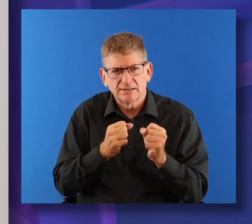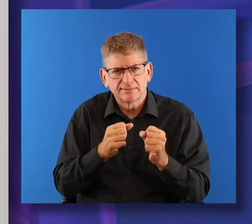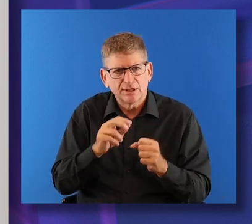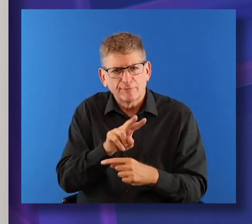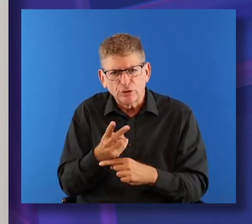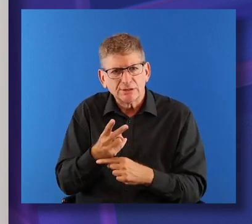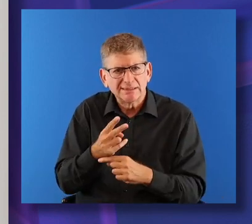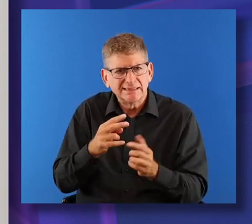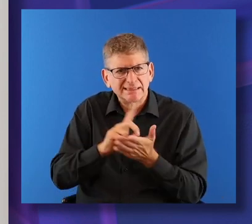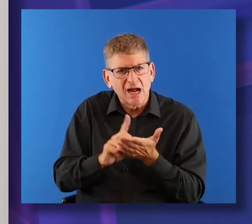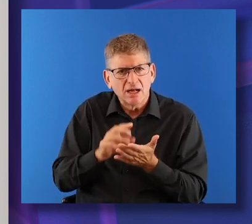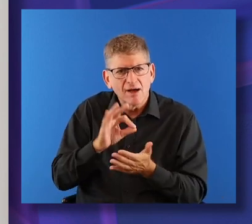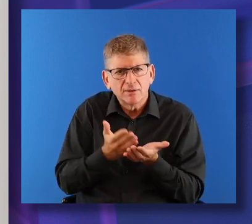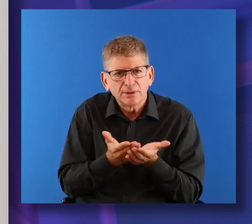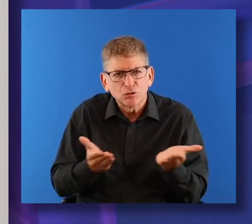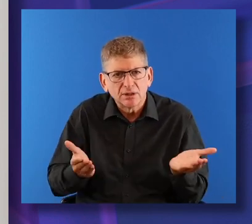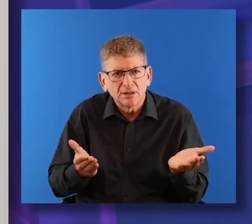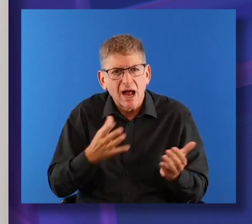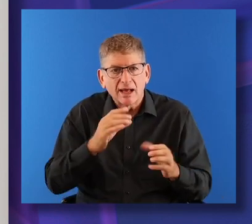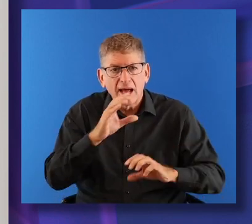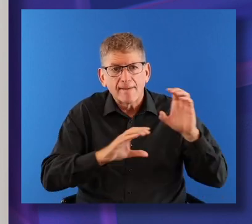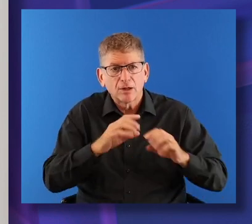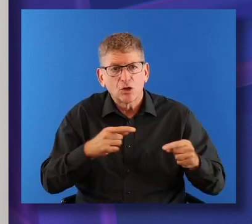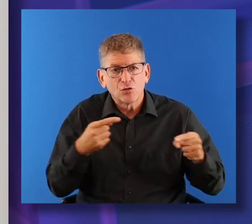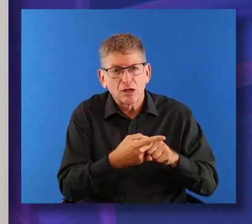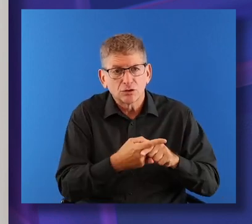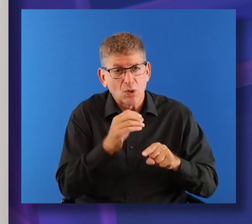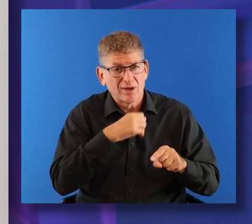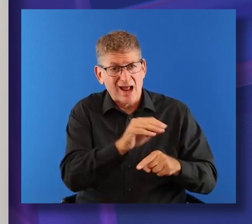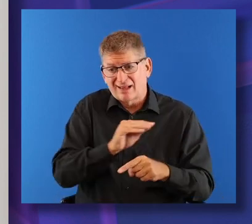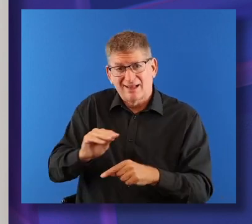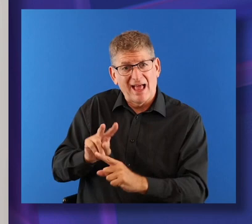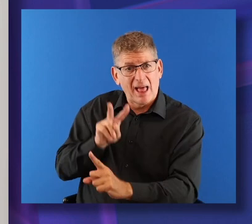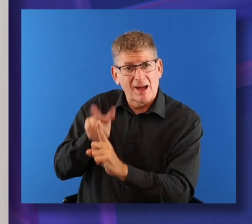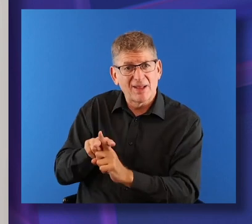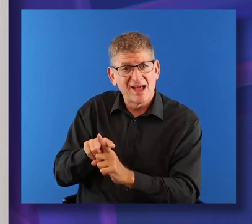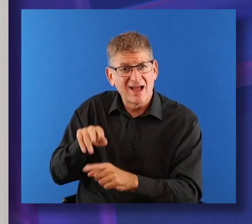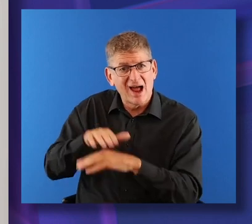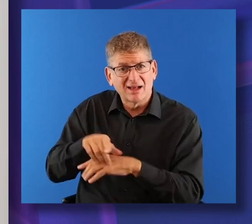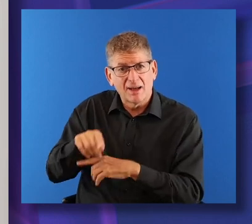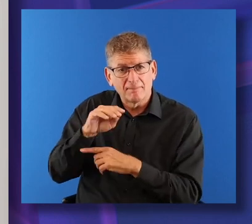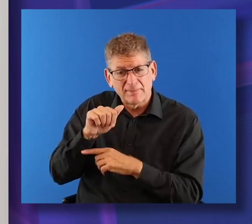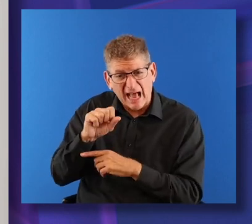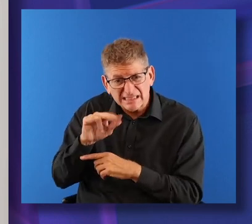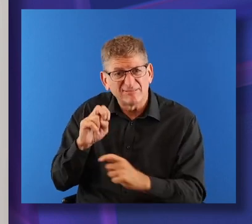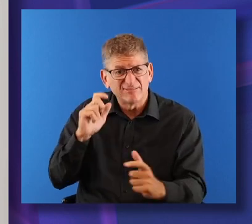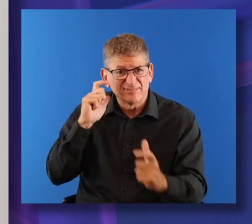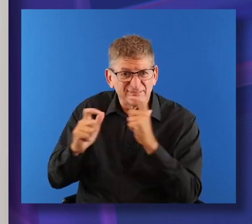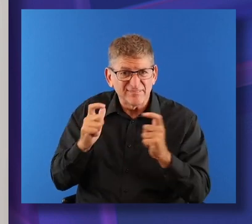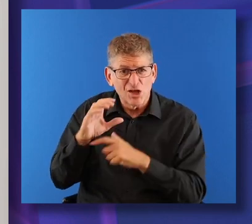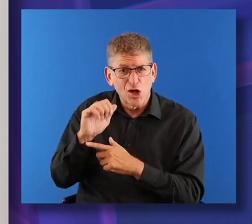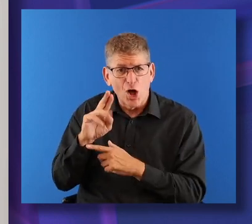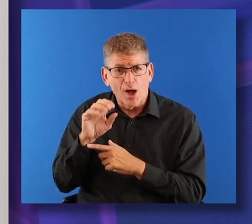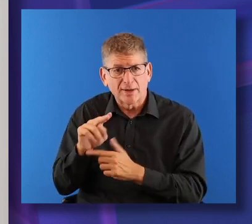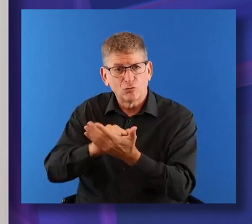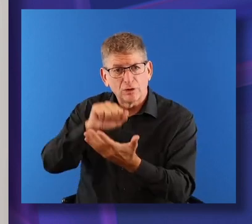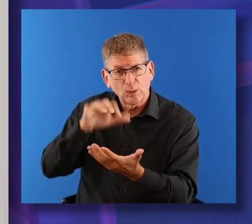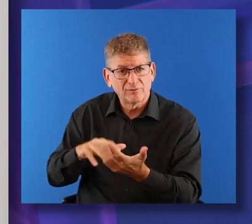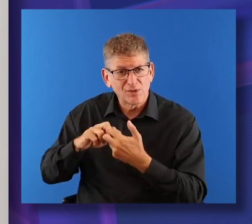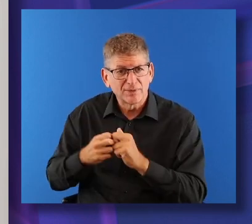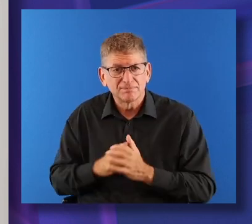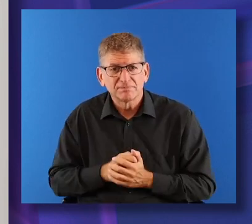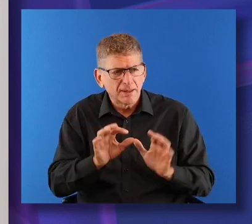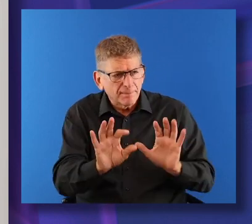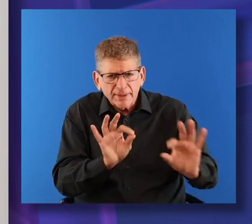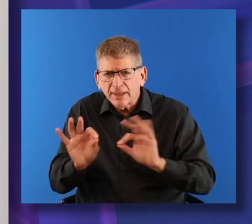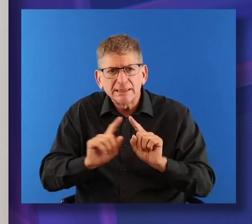chemical reactions so we can apply them to this massive carbon removal problem. Selecting materials for particular purposes